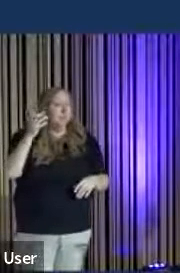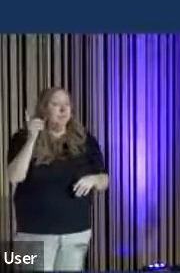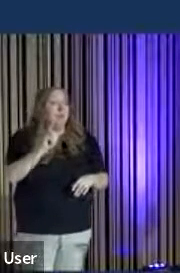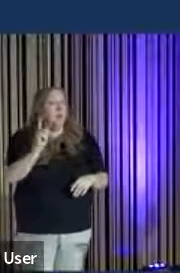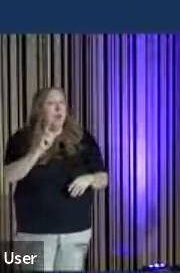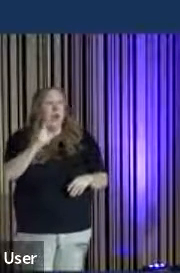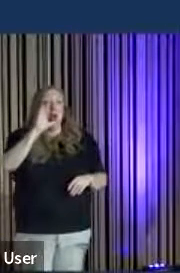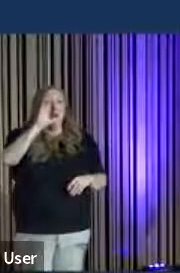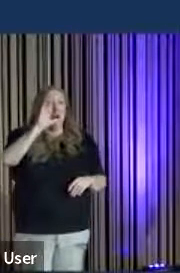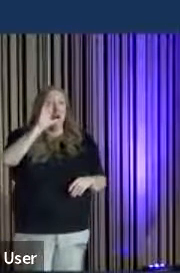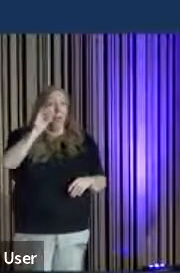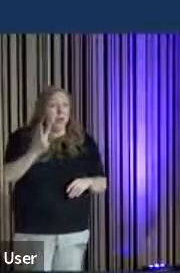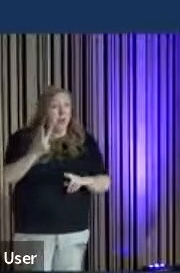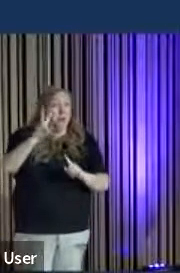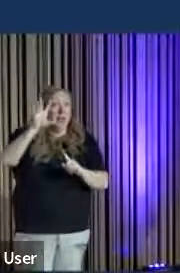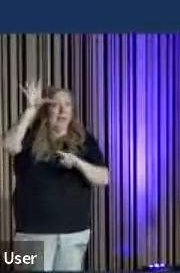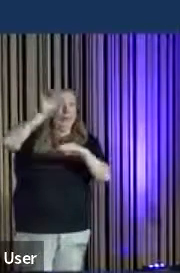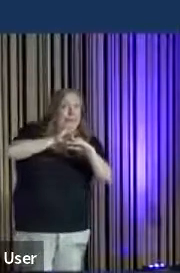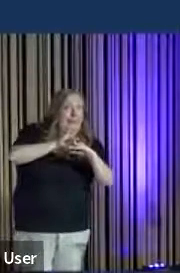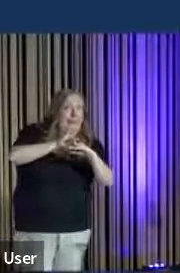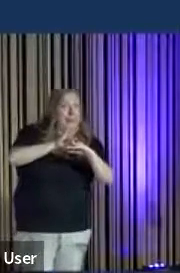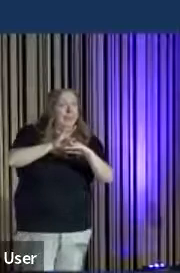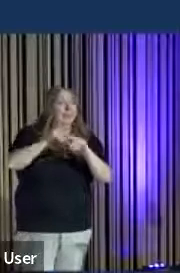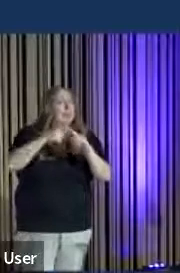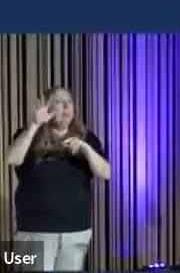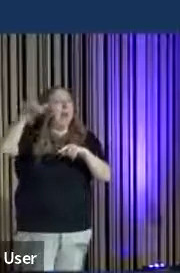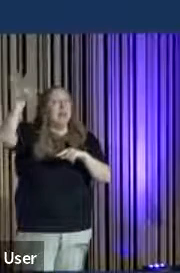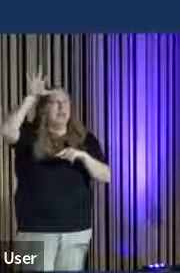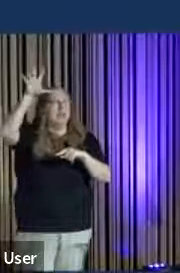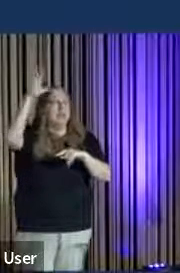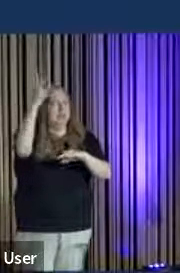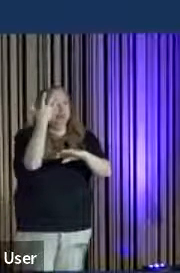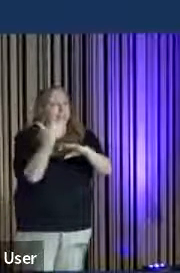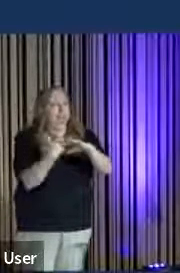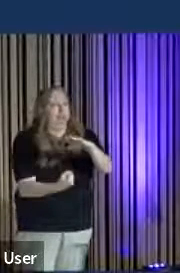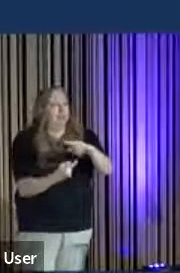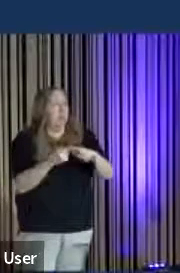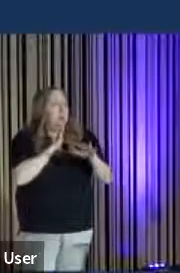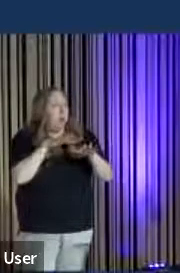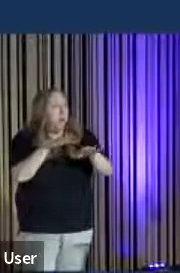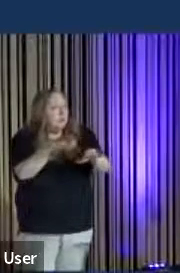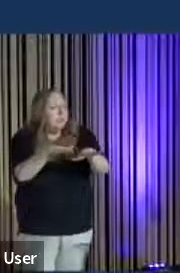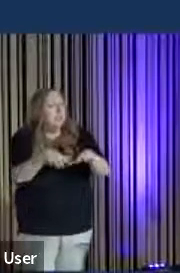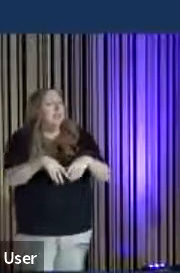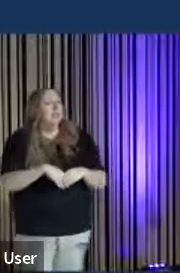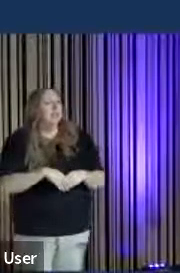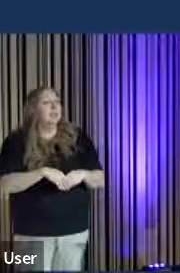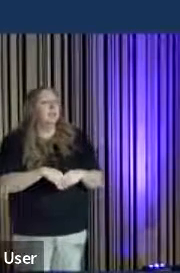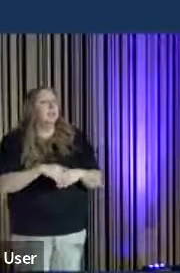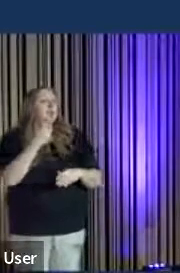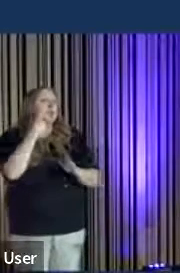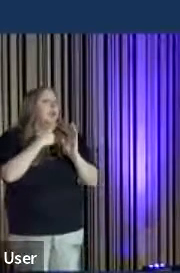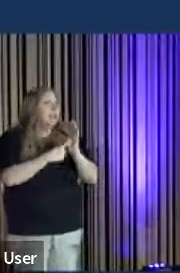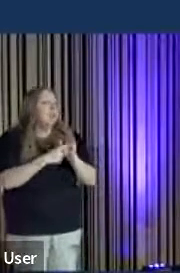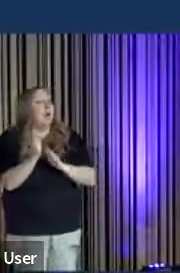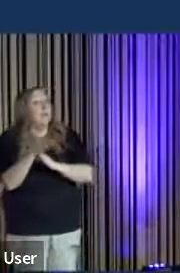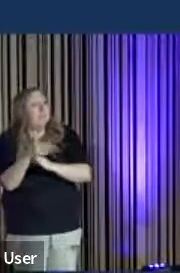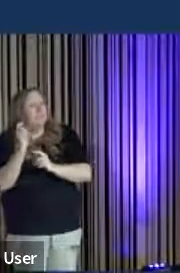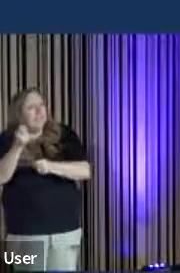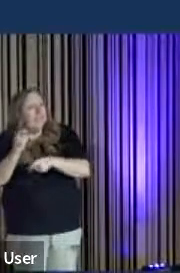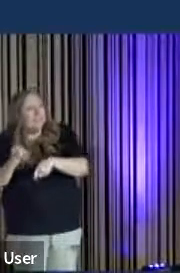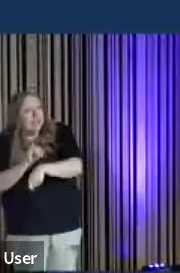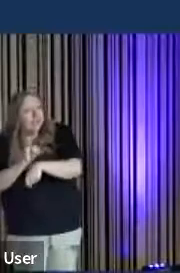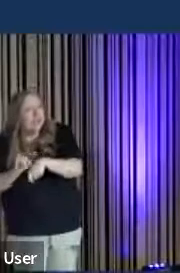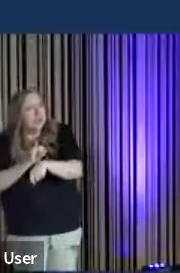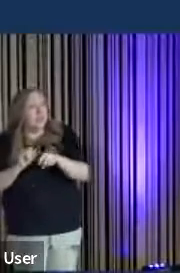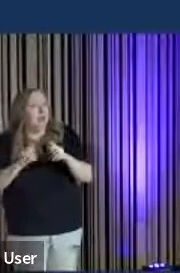is taken out of the atmosphere into the ocean at high level. These are areas where fisheries, our fishing industry is particularly